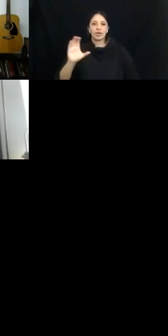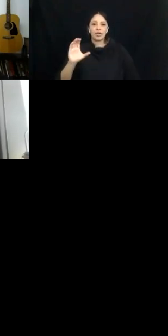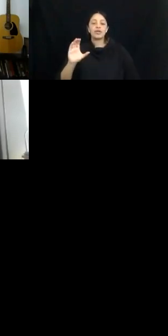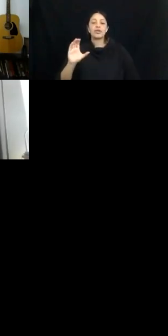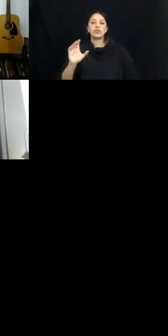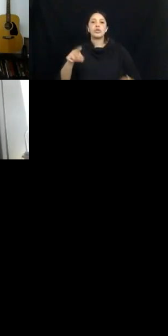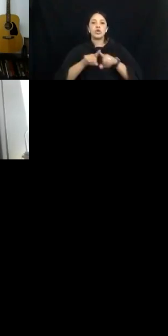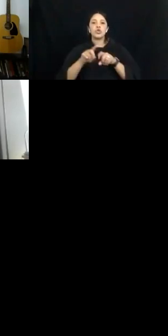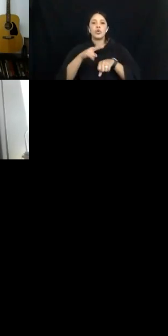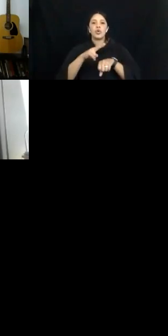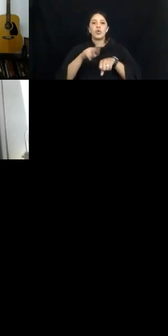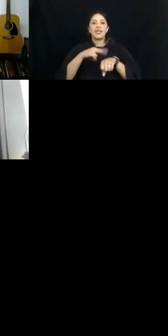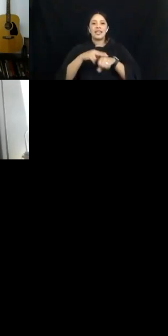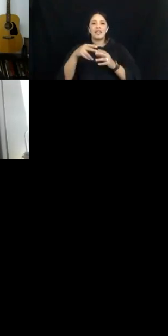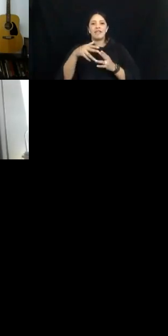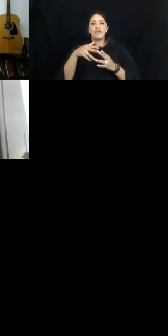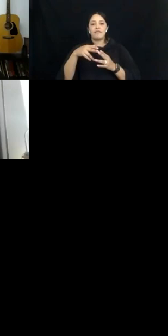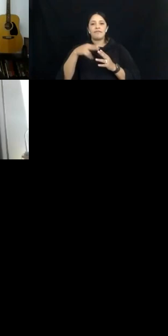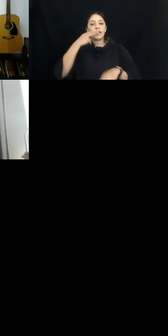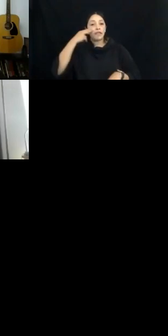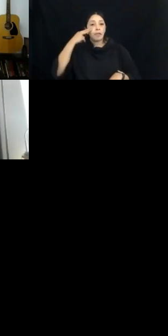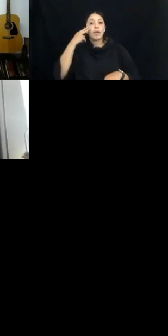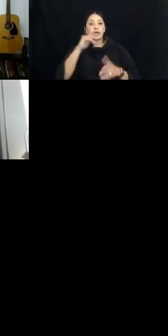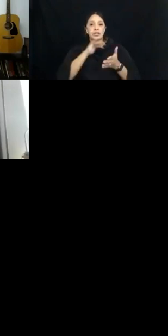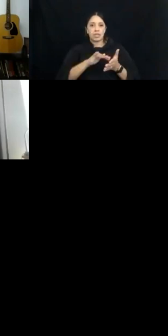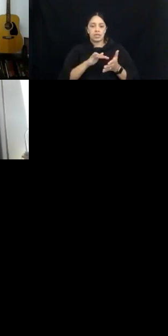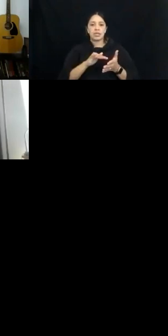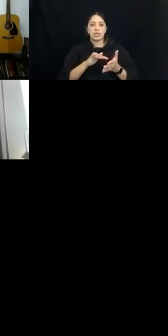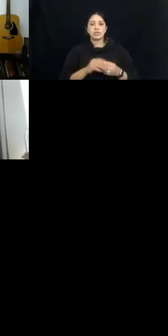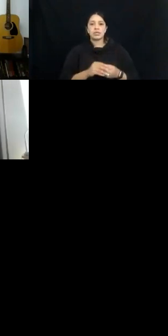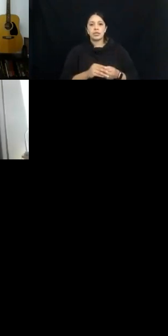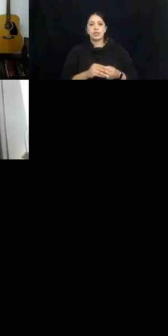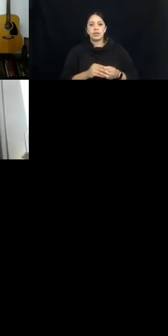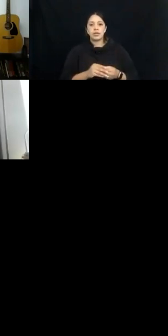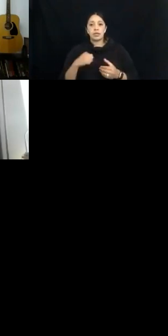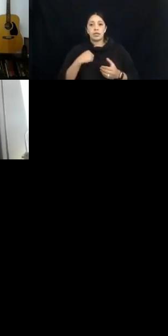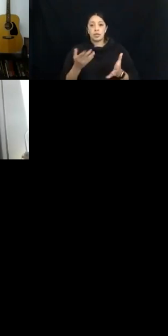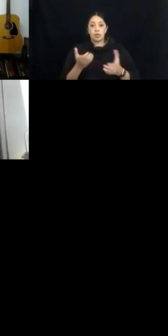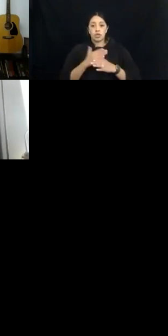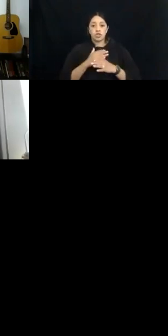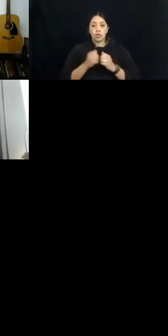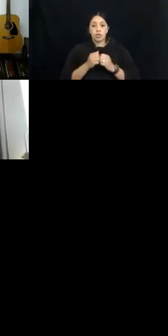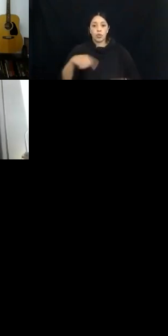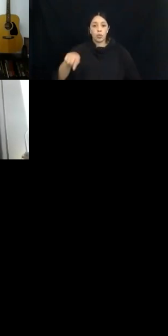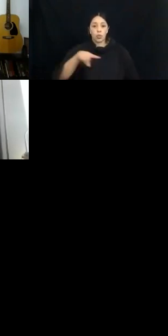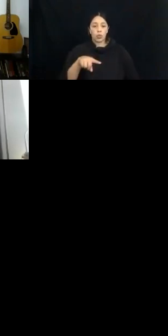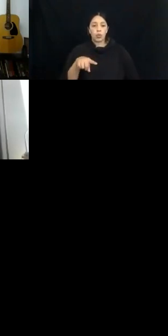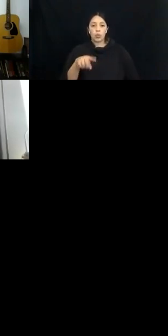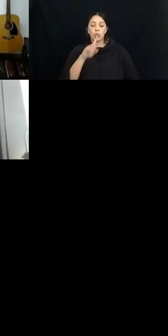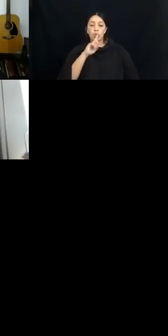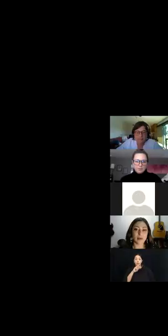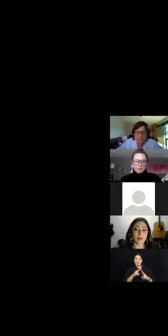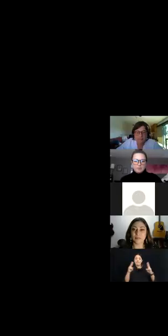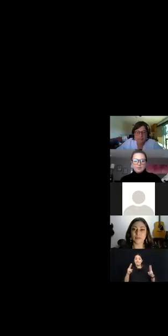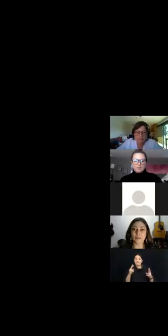Native American studies within the history department. And so I would like to share with you a very important